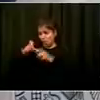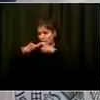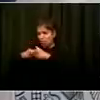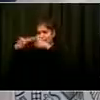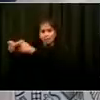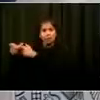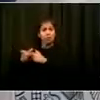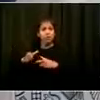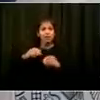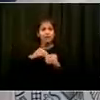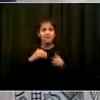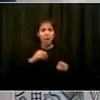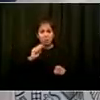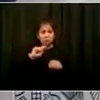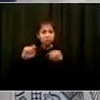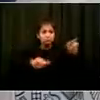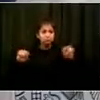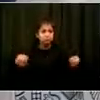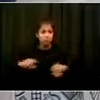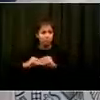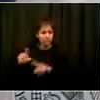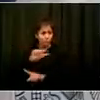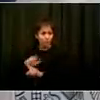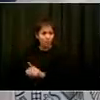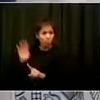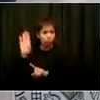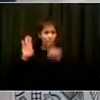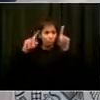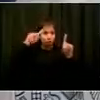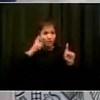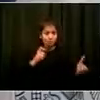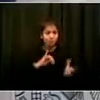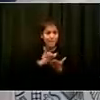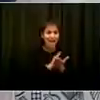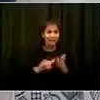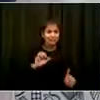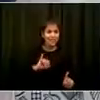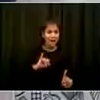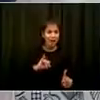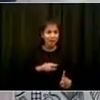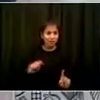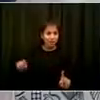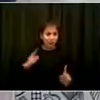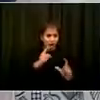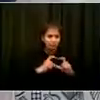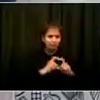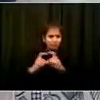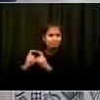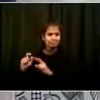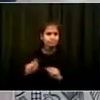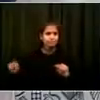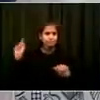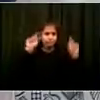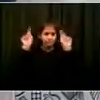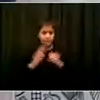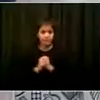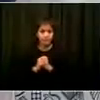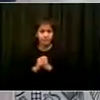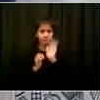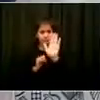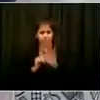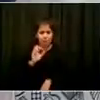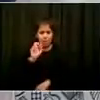all, I want to respect the state's role in making the ultimate decisions. But what I'd say to you is, I think right now we're moving